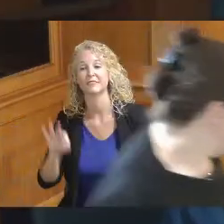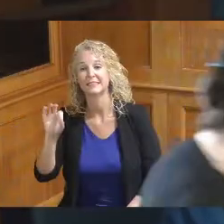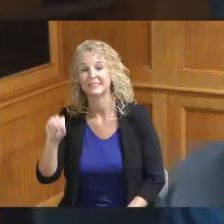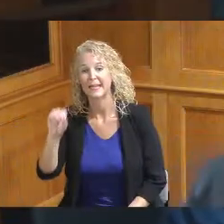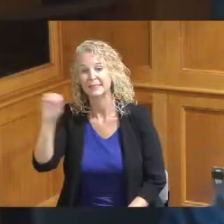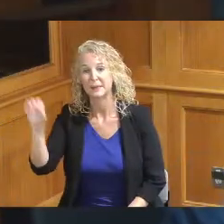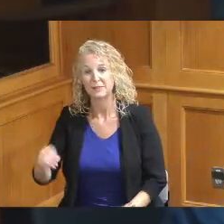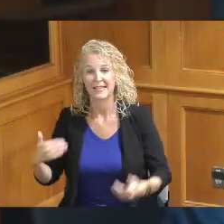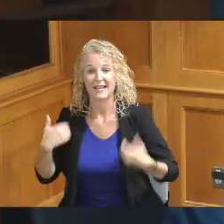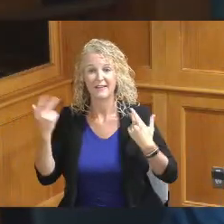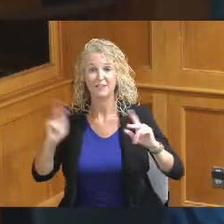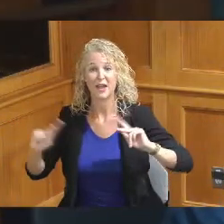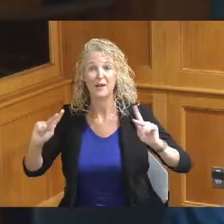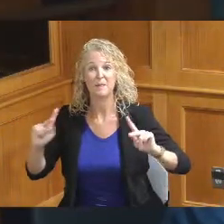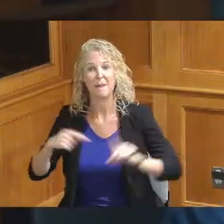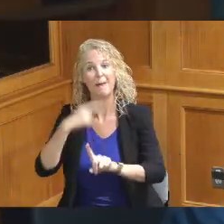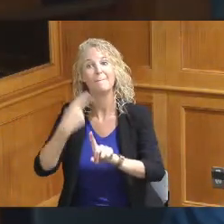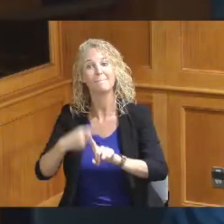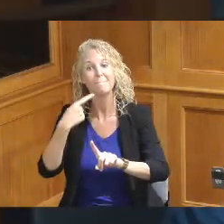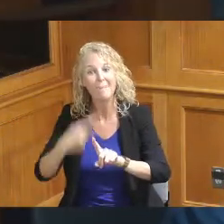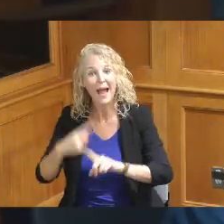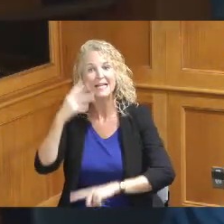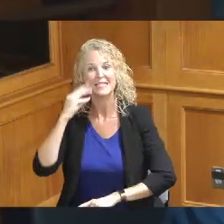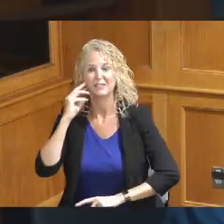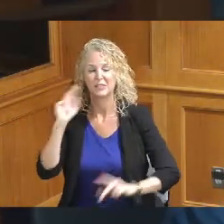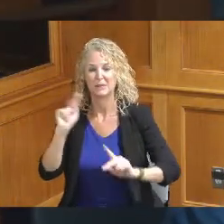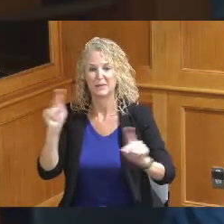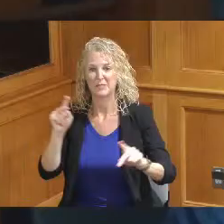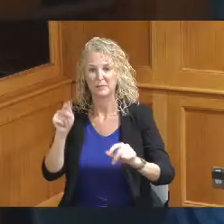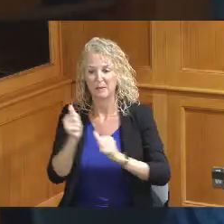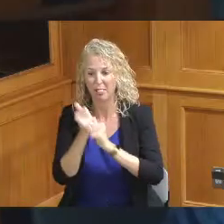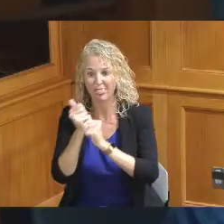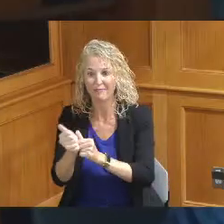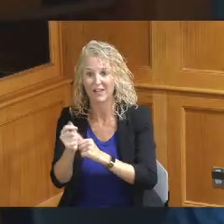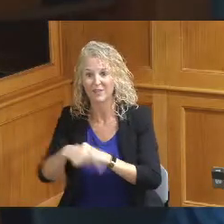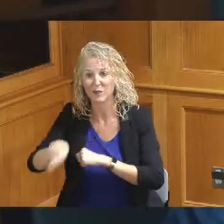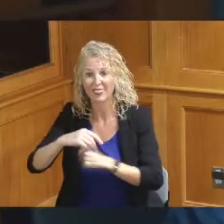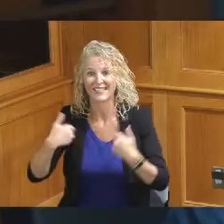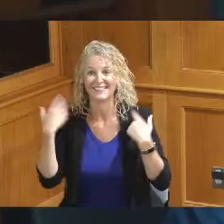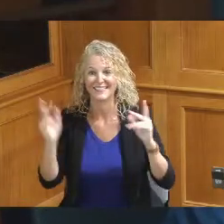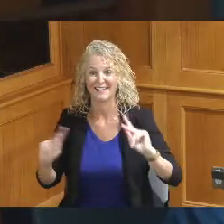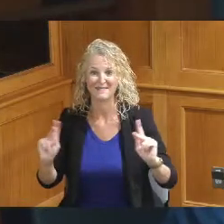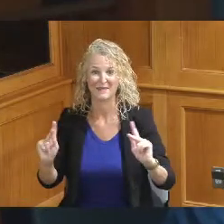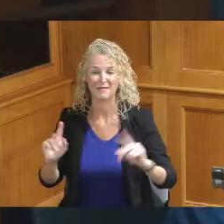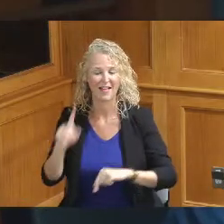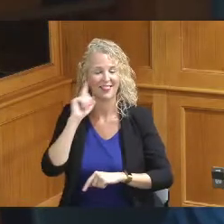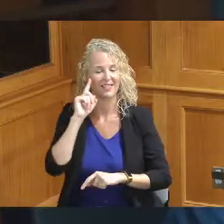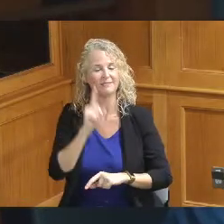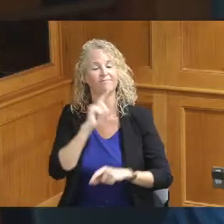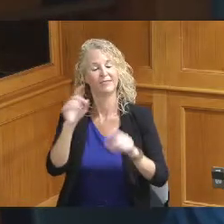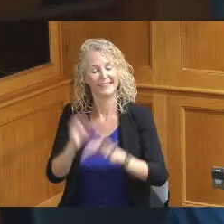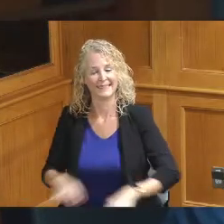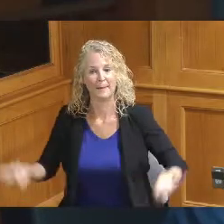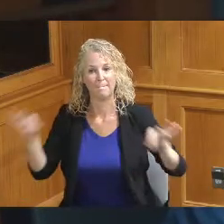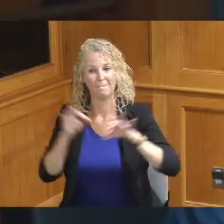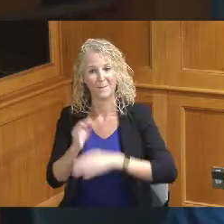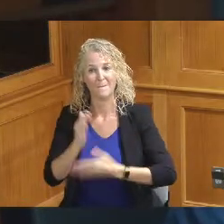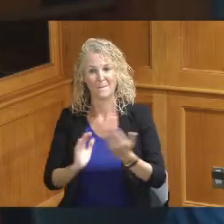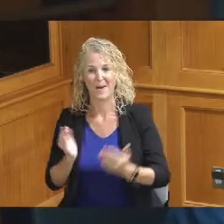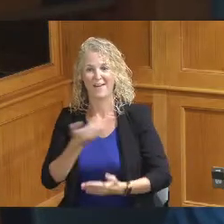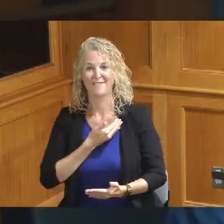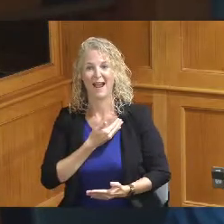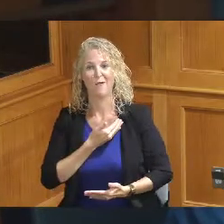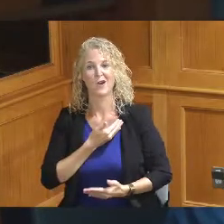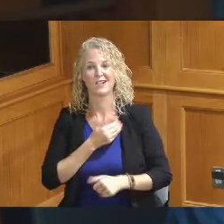that's doing things right so that everybody starts following these young people. And I think that is a critical component, and I'm gonna